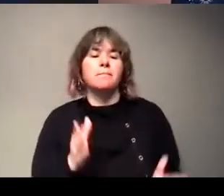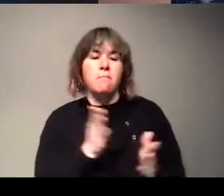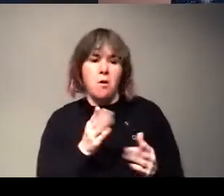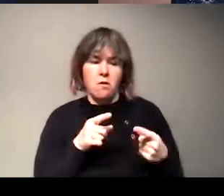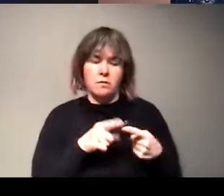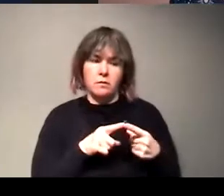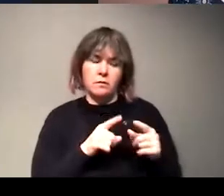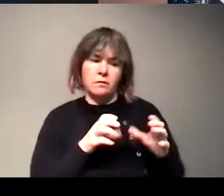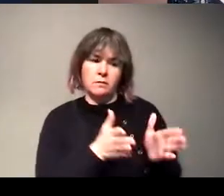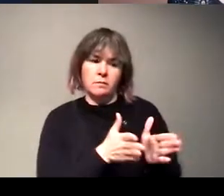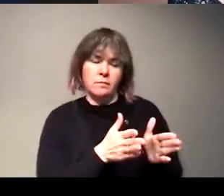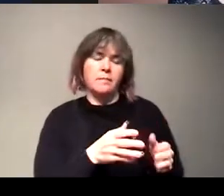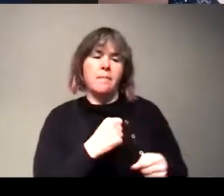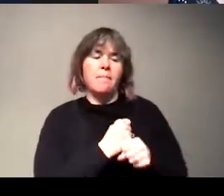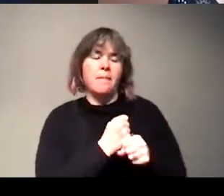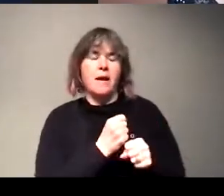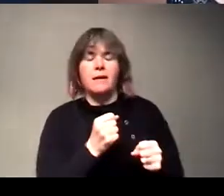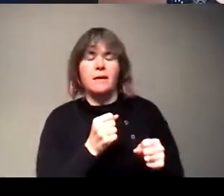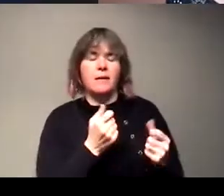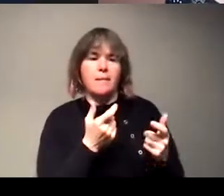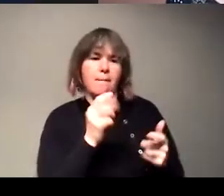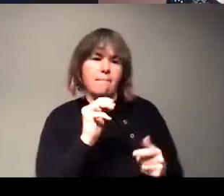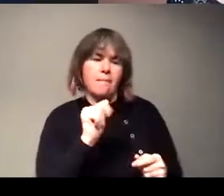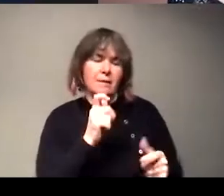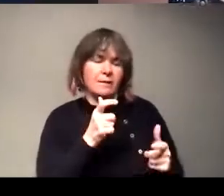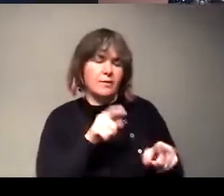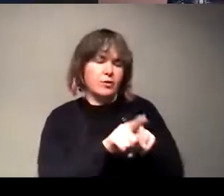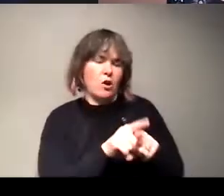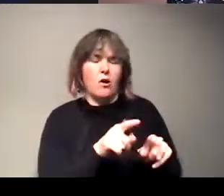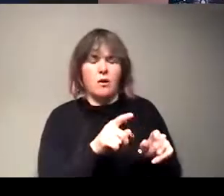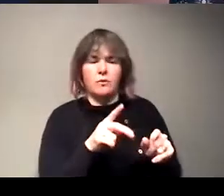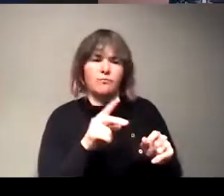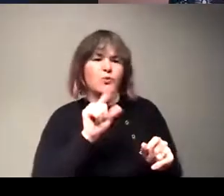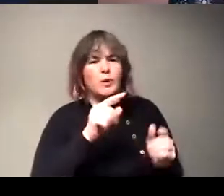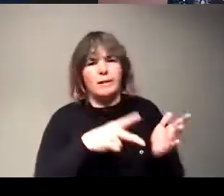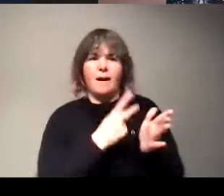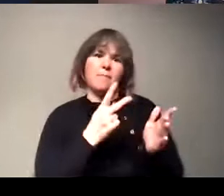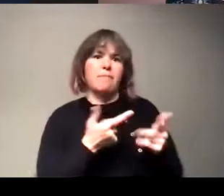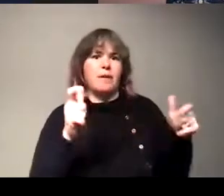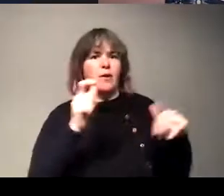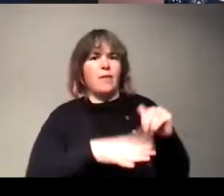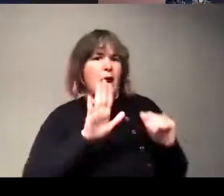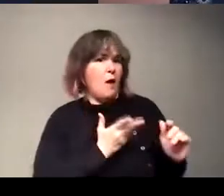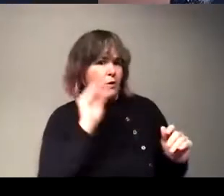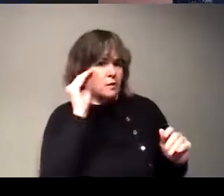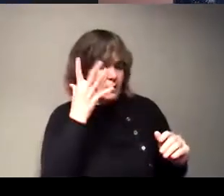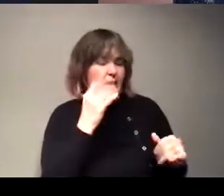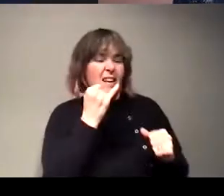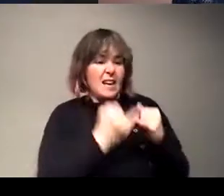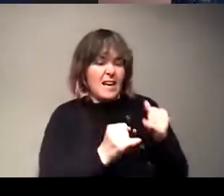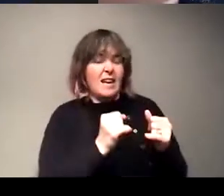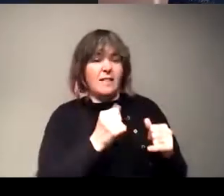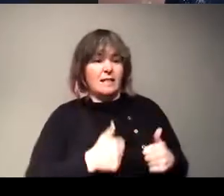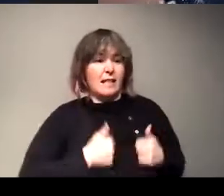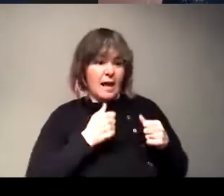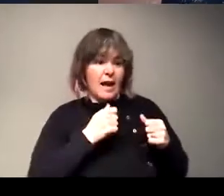holes are formed when you have a massive star that's like 20 times as big as our sun or even bigger. At the end of its life, it's burned through all of its fuel.